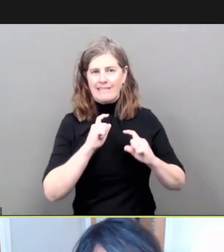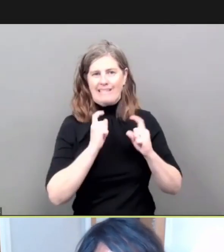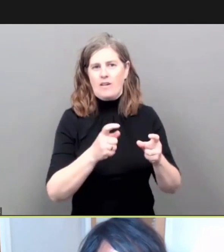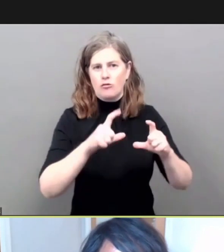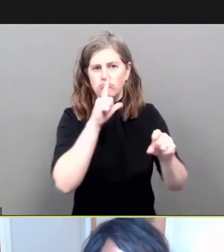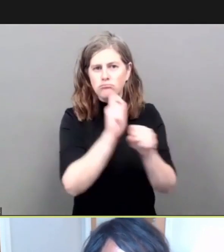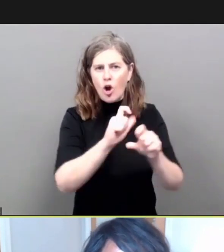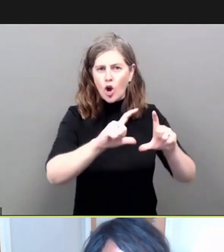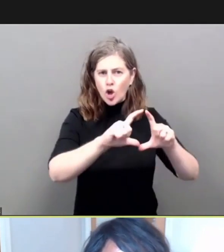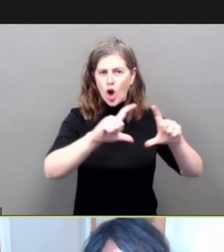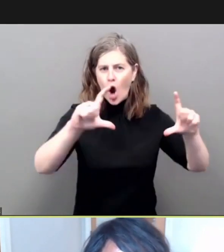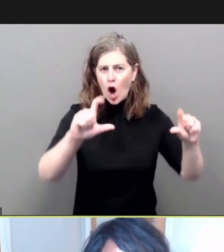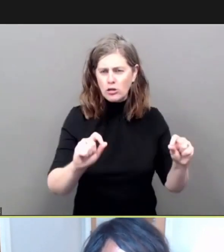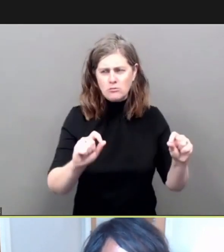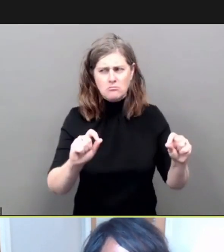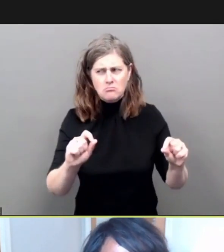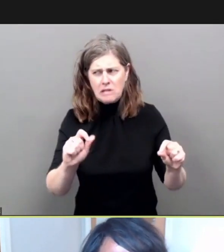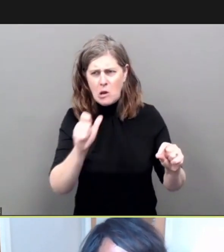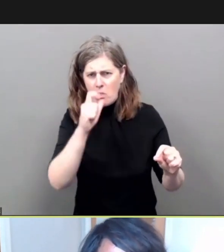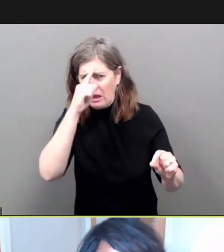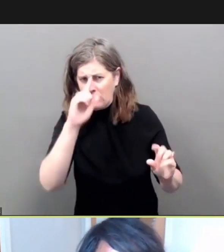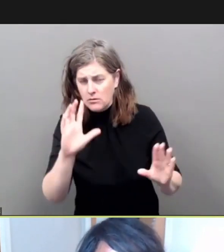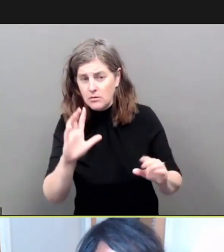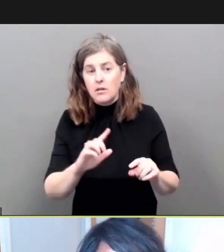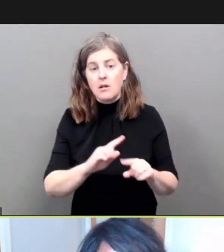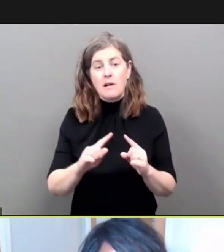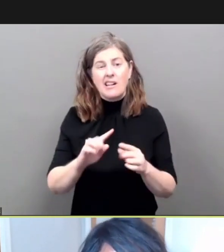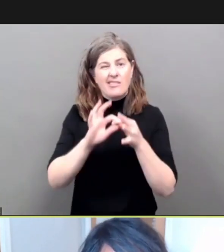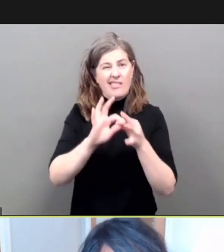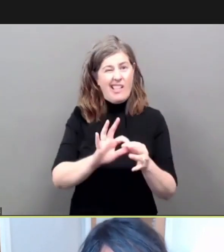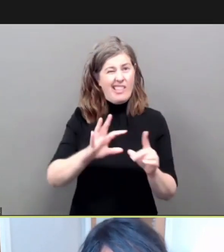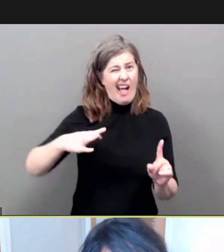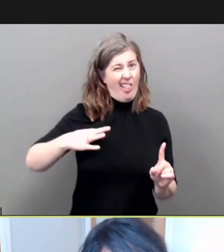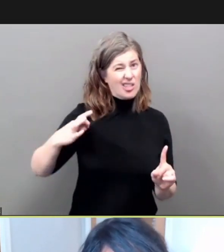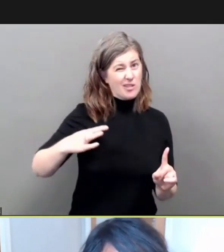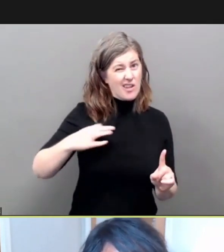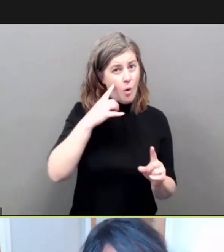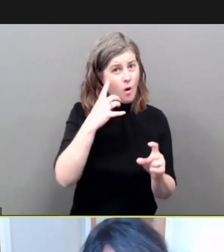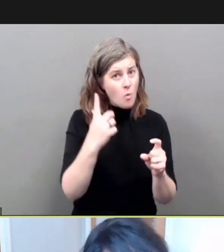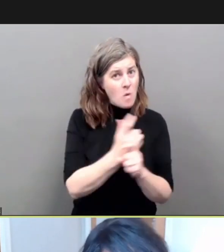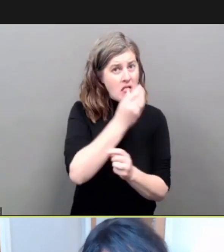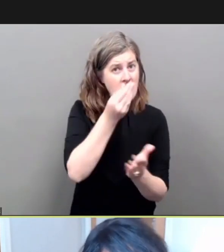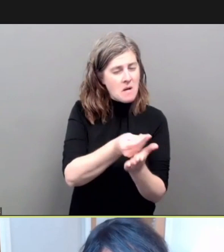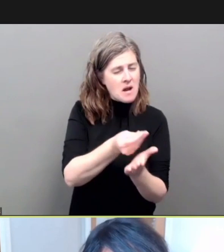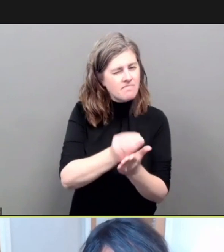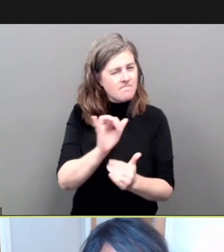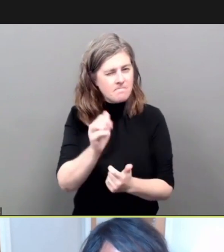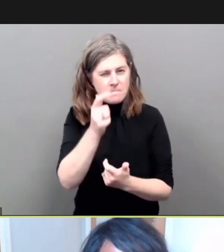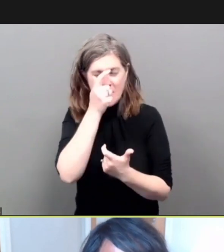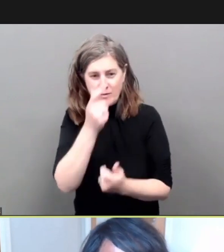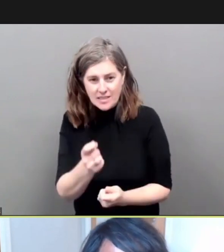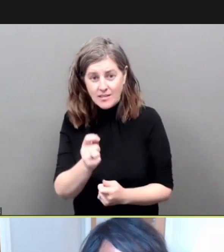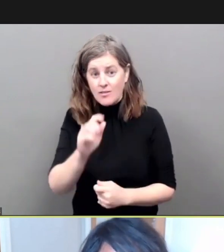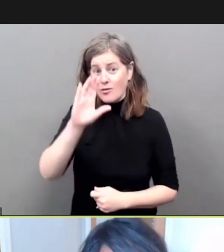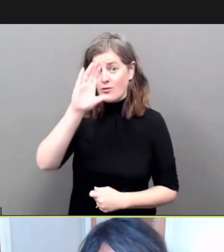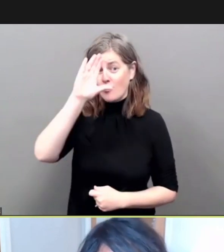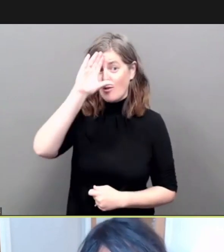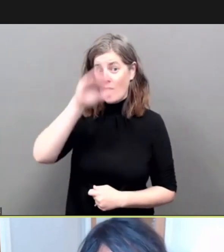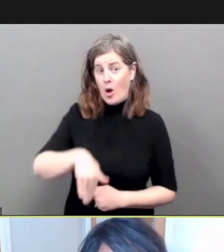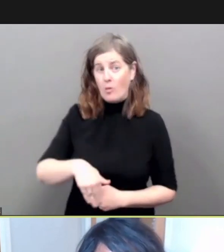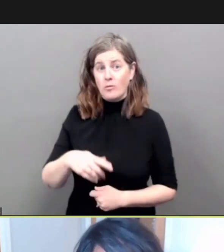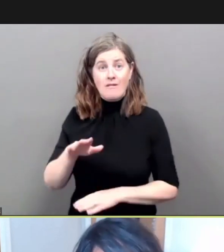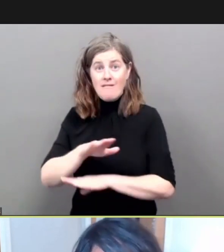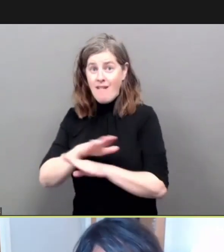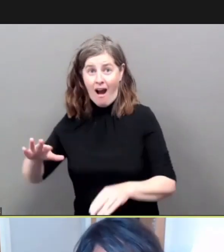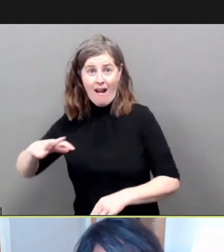cards to the inmates that I'm aware of. The question about their eligibility for the sweepstakes is an interesting one. You know, I know who's not eligible,